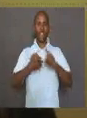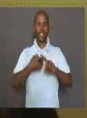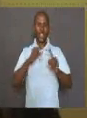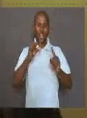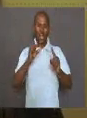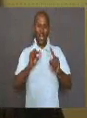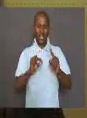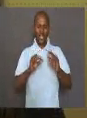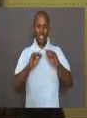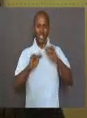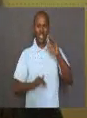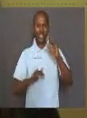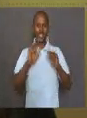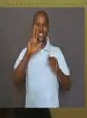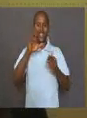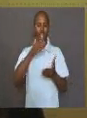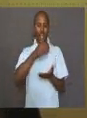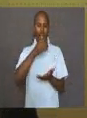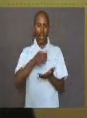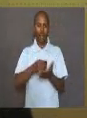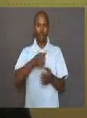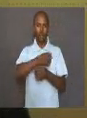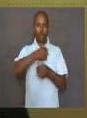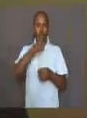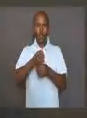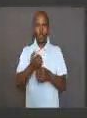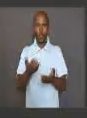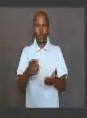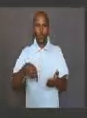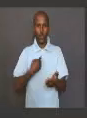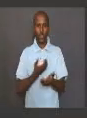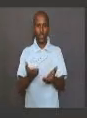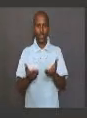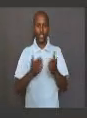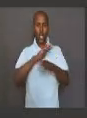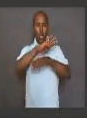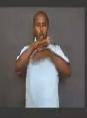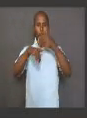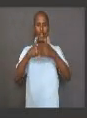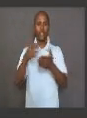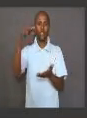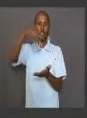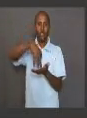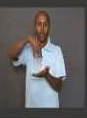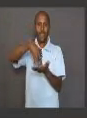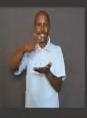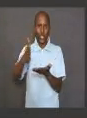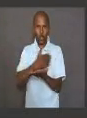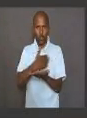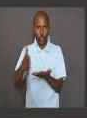than 3 cups of coffee, we need a cumulative frequency distribution.